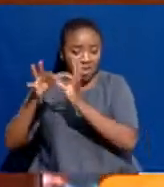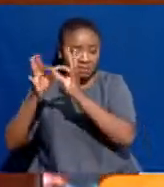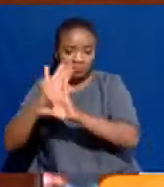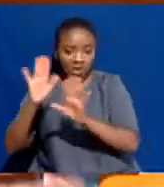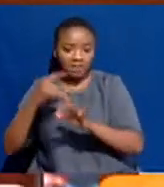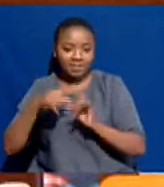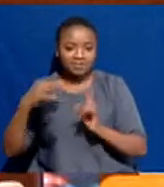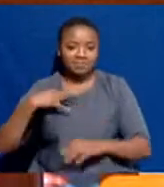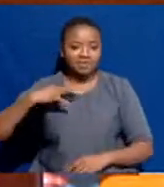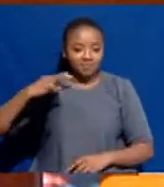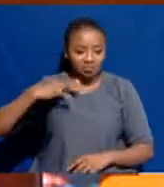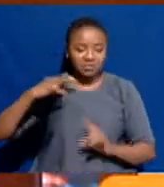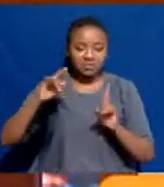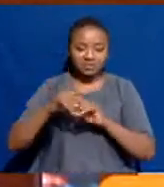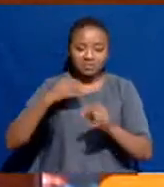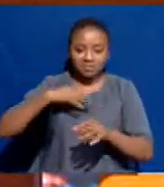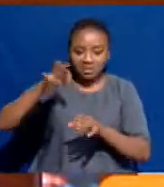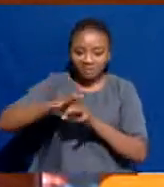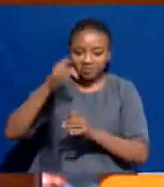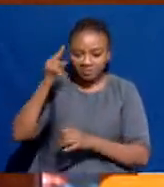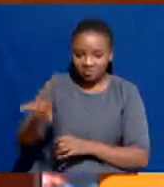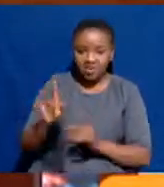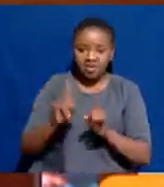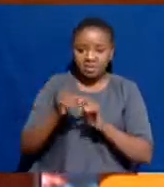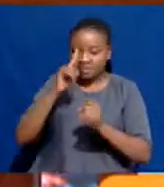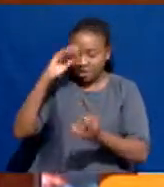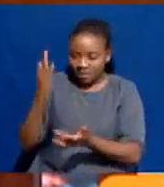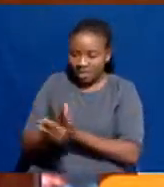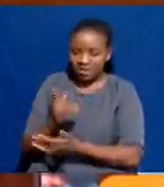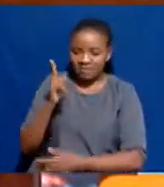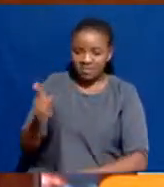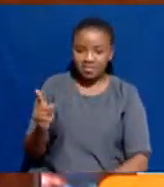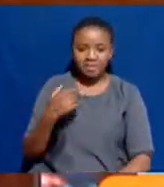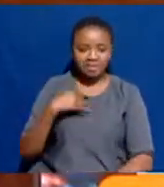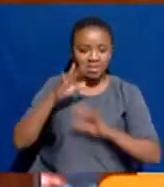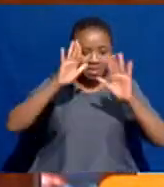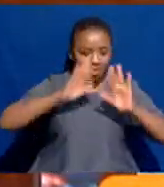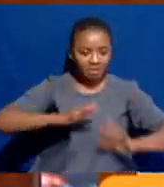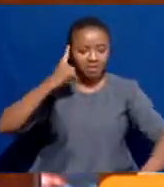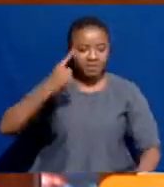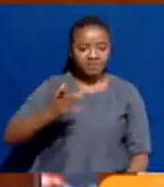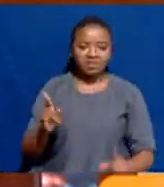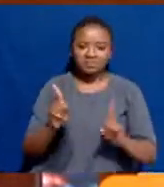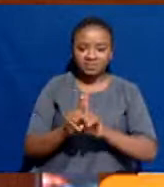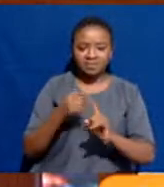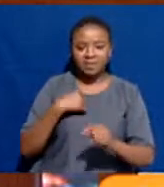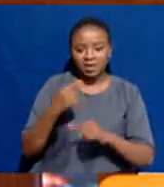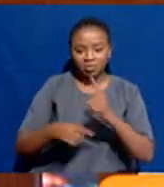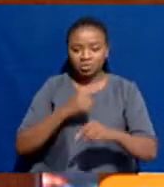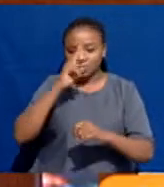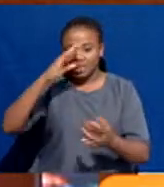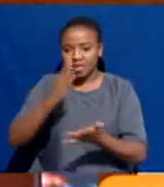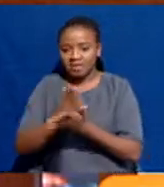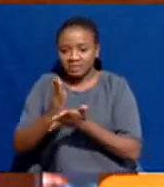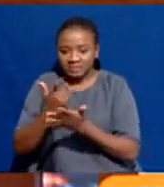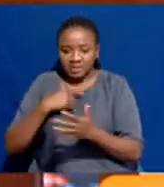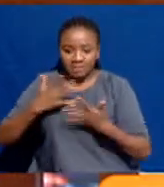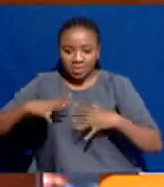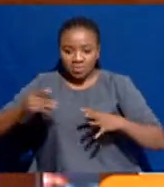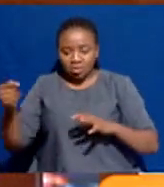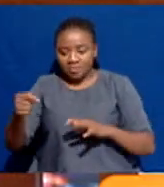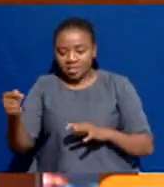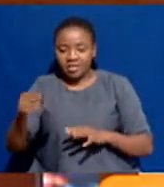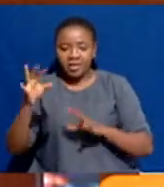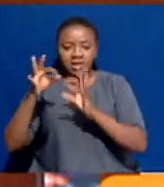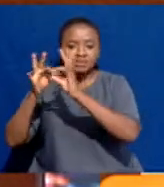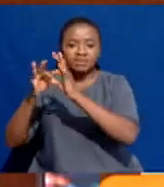but I voted for Azimio, and I campaigned for them, and I believed in them. And I still believe in some of the people in Azimio. But it breaks my heart